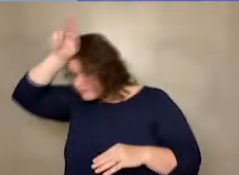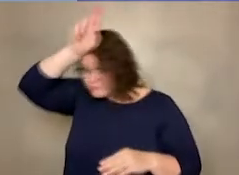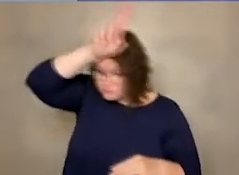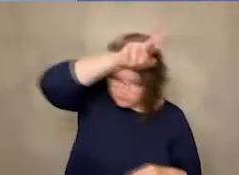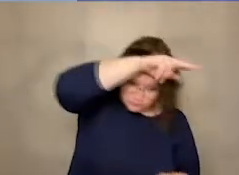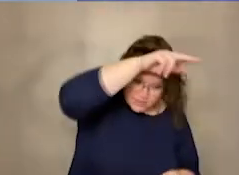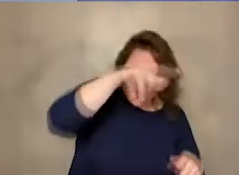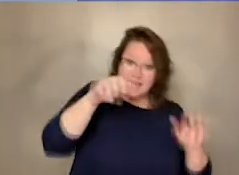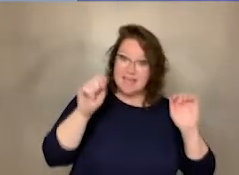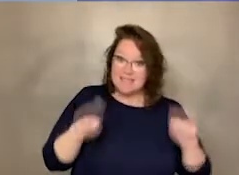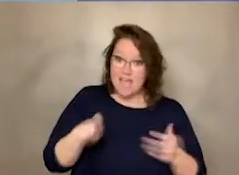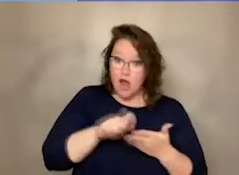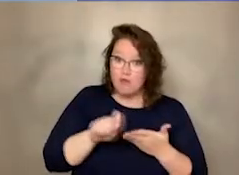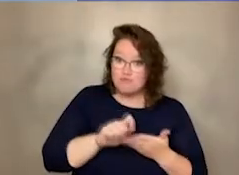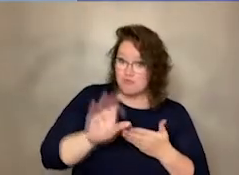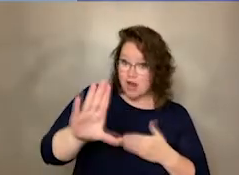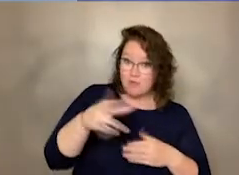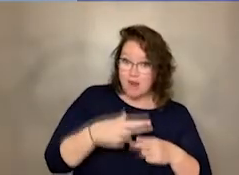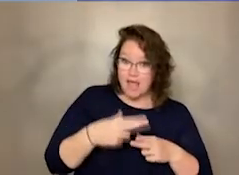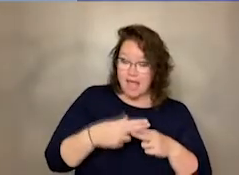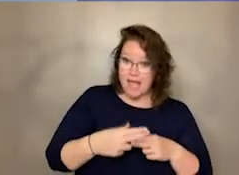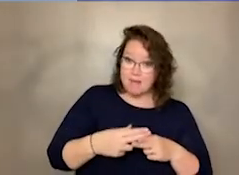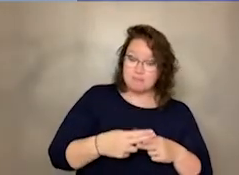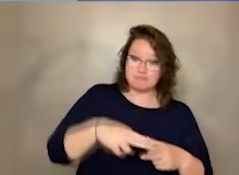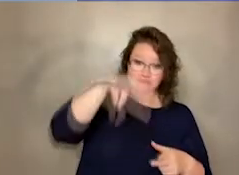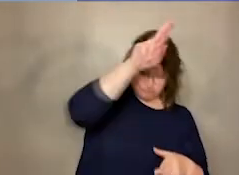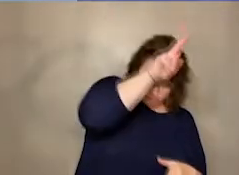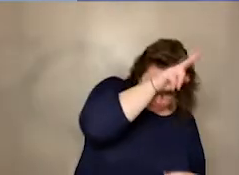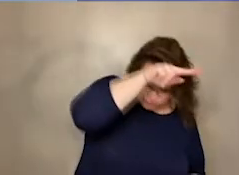Can you write your name?